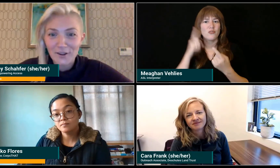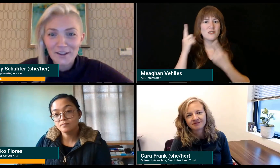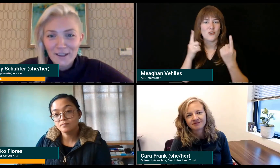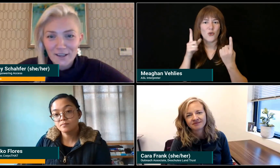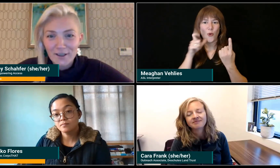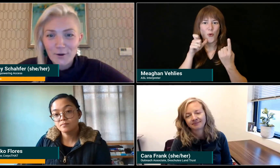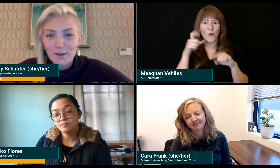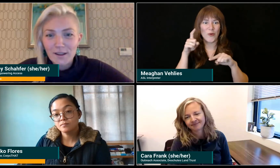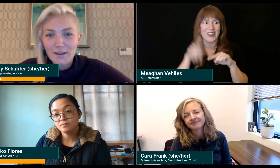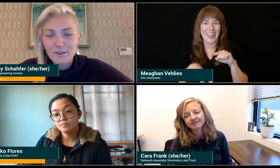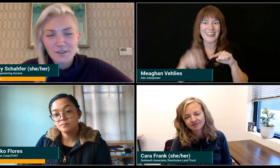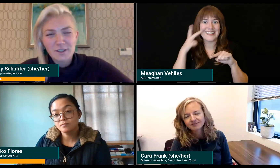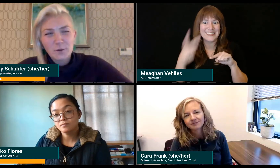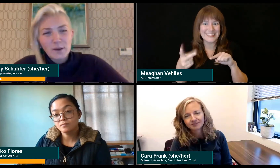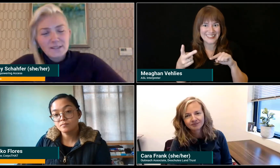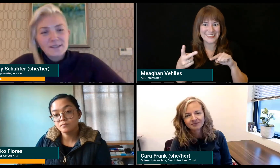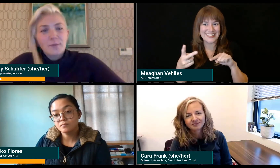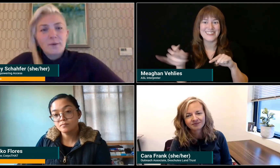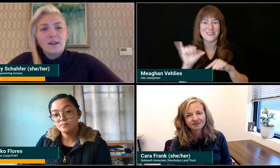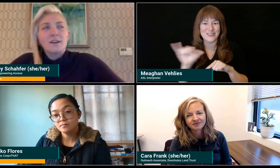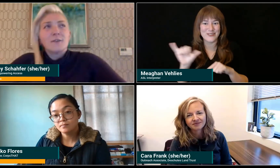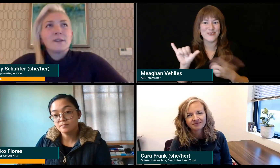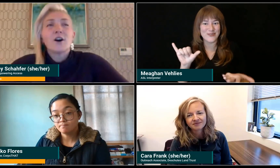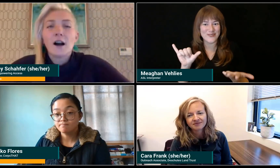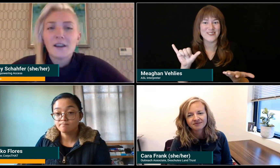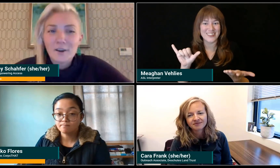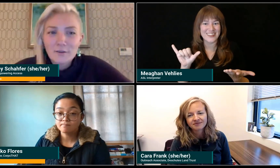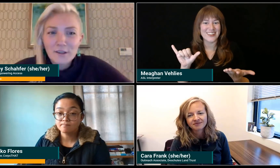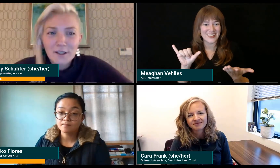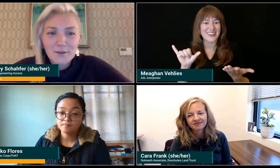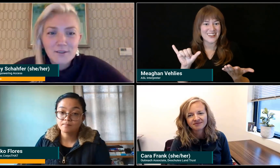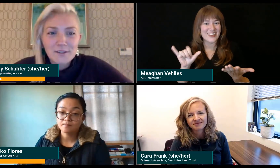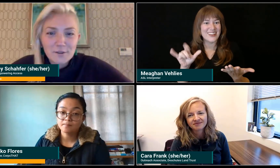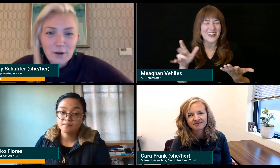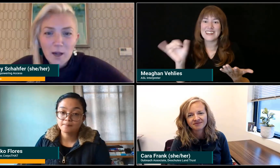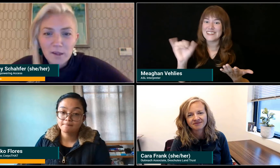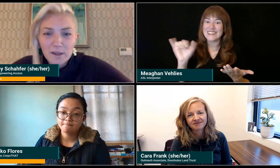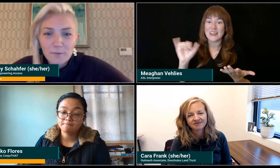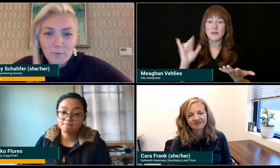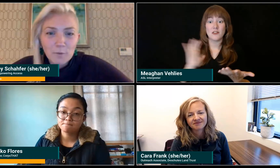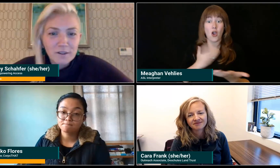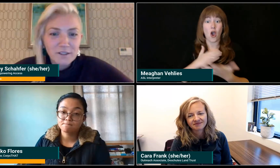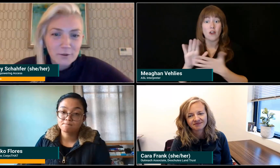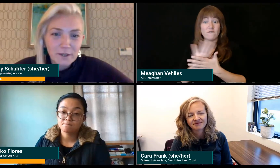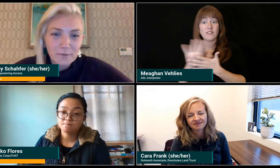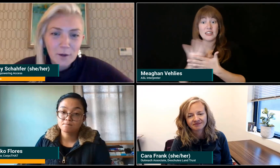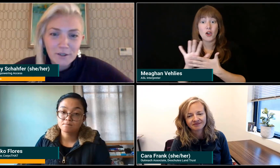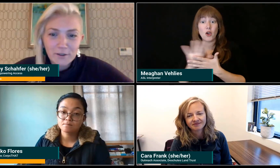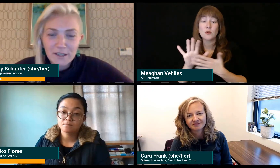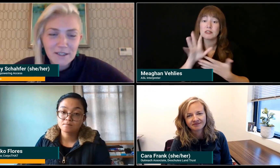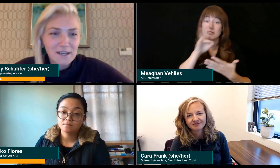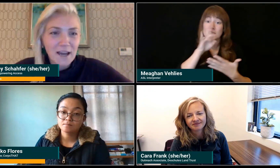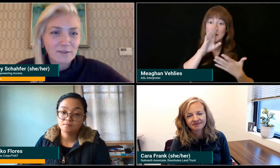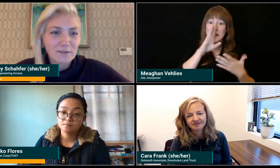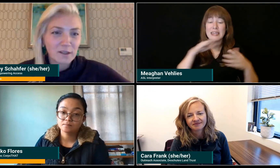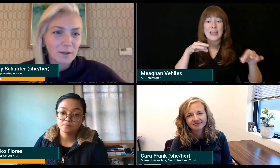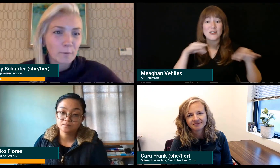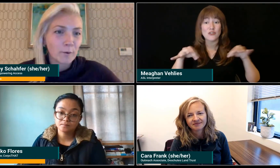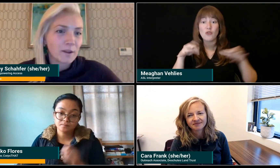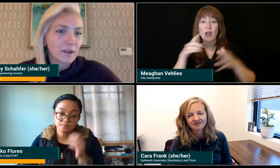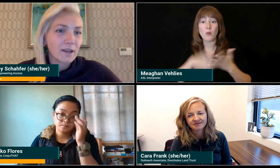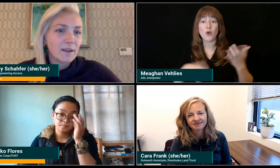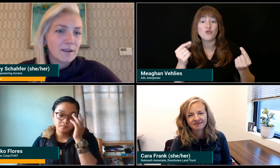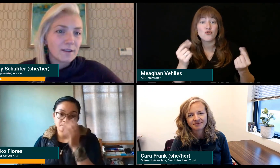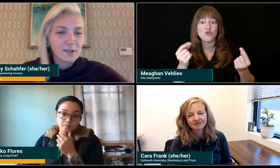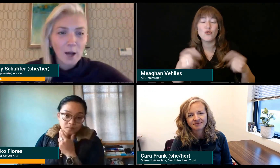as well. Just in the ways that we talk in our videos, describing what we're doing while we're doing it. Doesn't have to be a thing